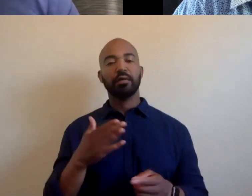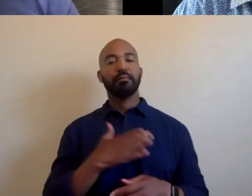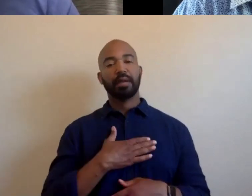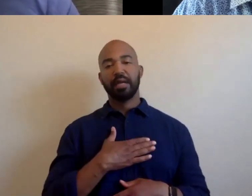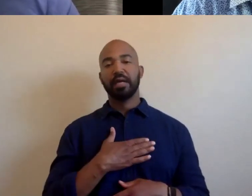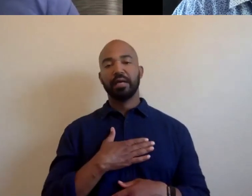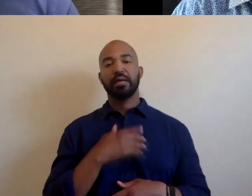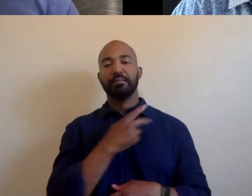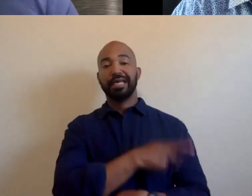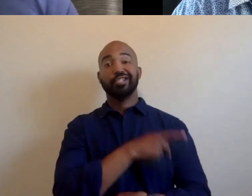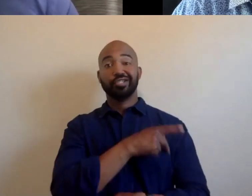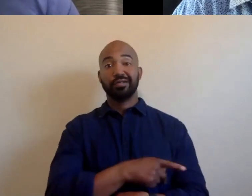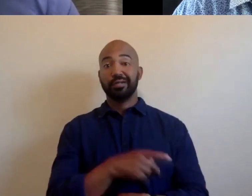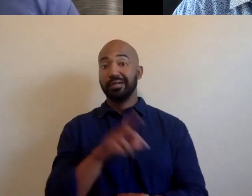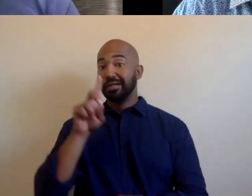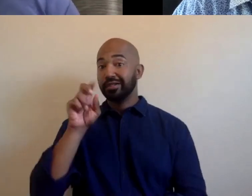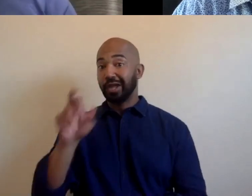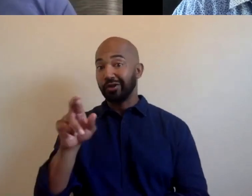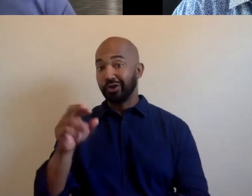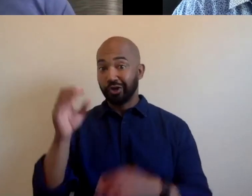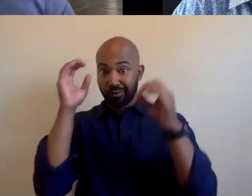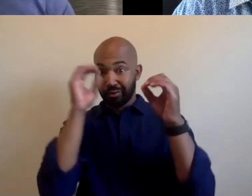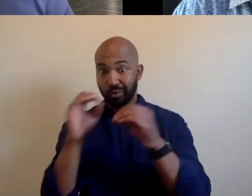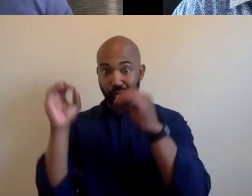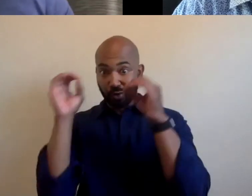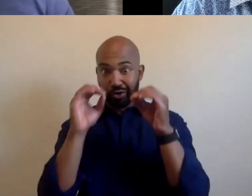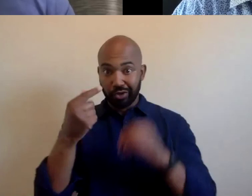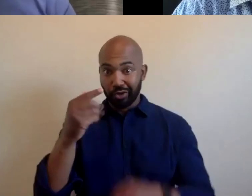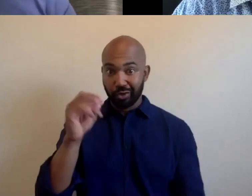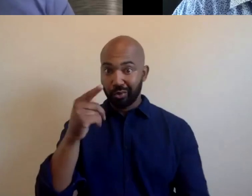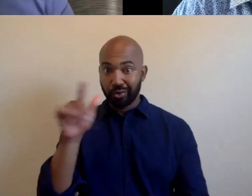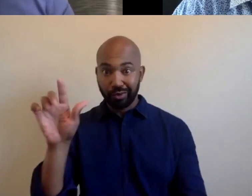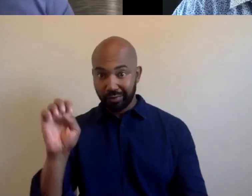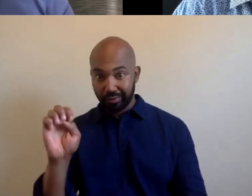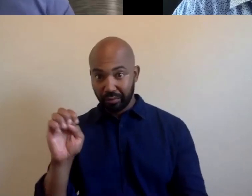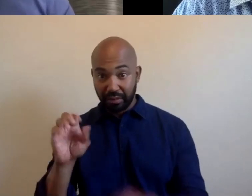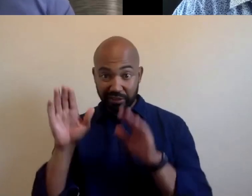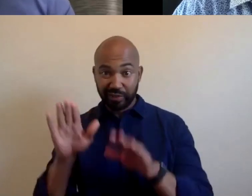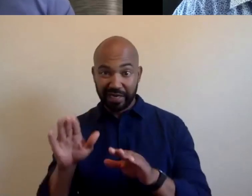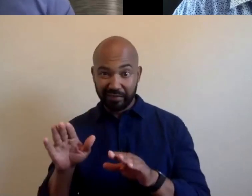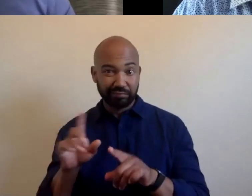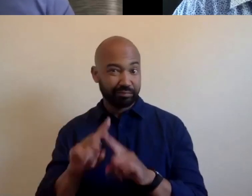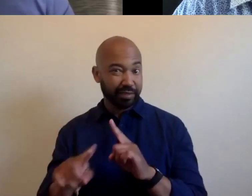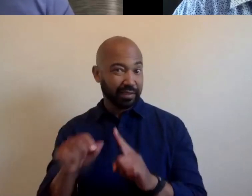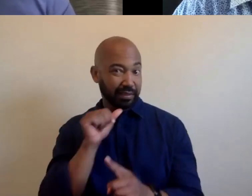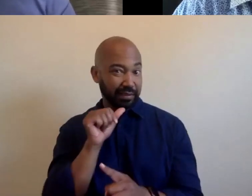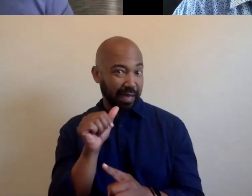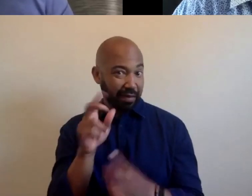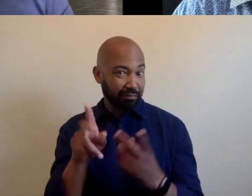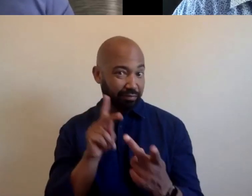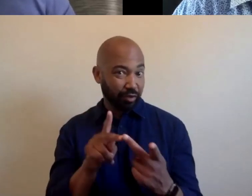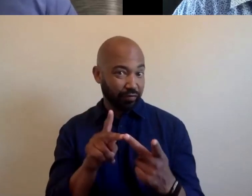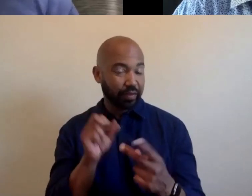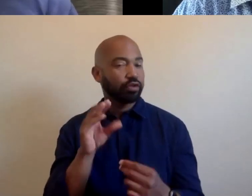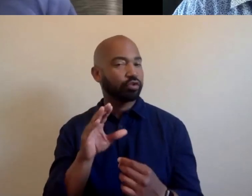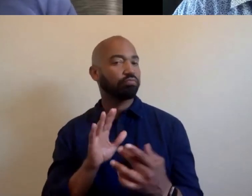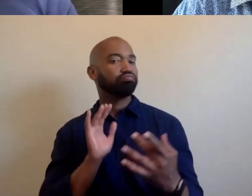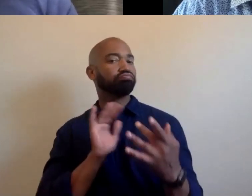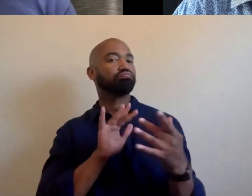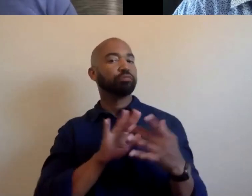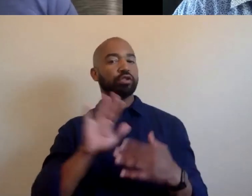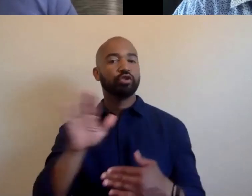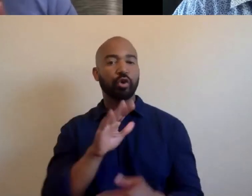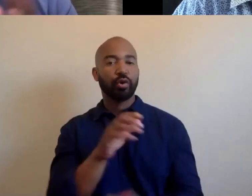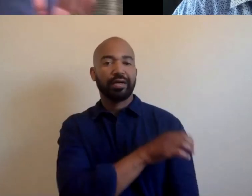is amazing, but not great. So if you have any questions, reach out to your clinician and ask them, because then they'll give